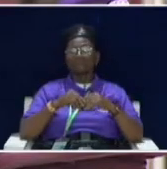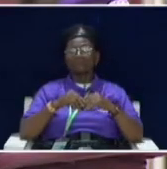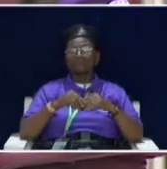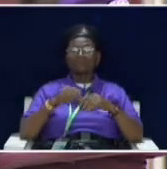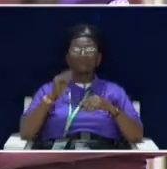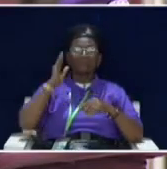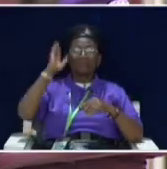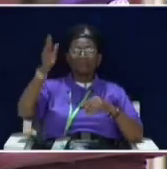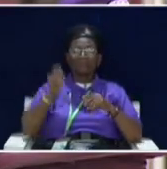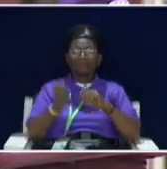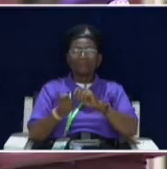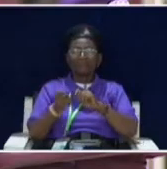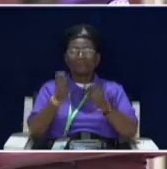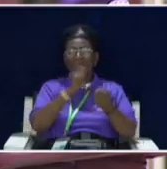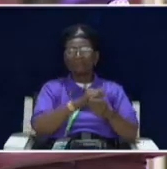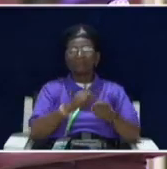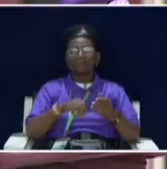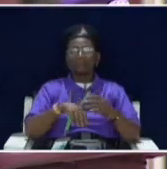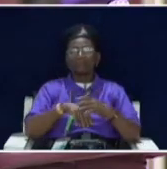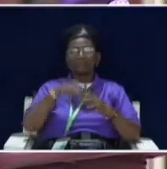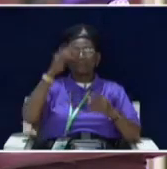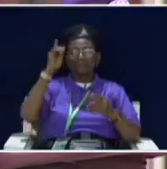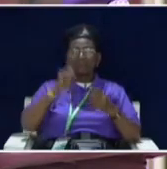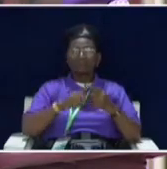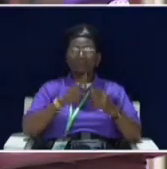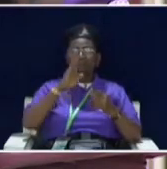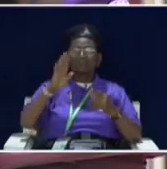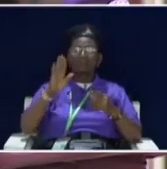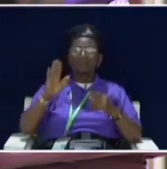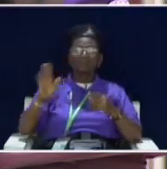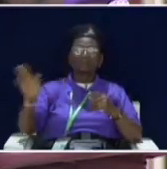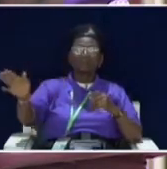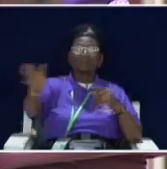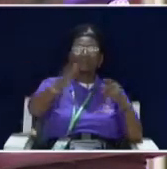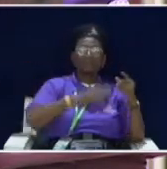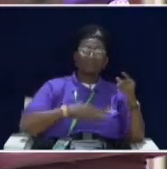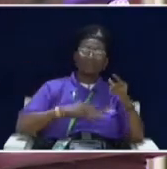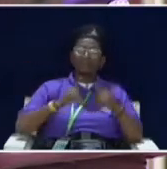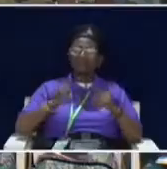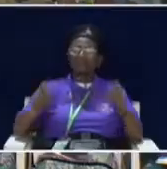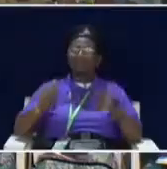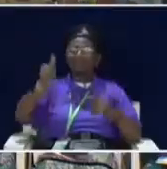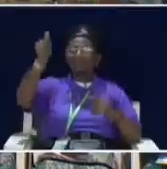shall turn out to be your greatest testimony.